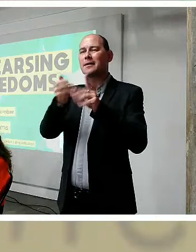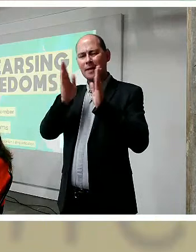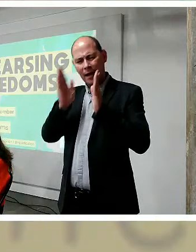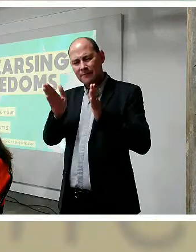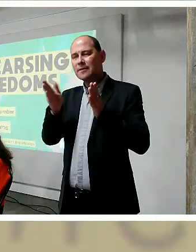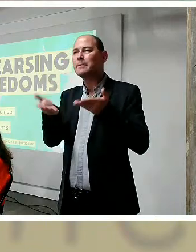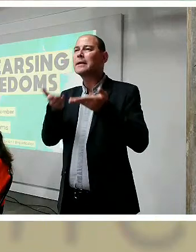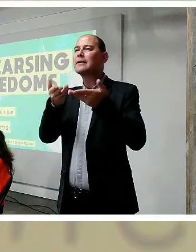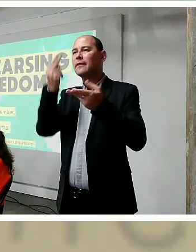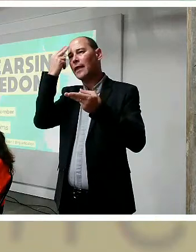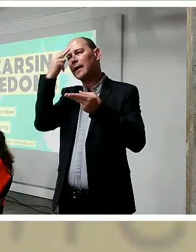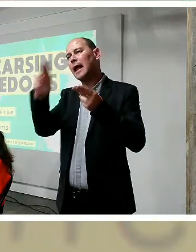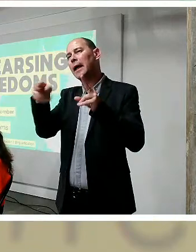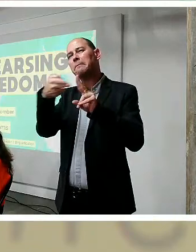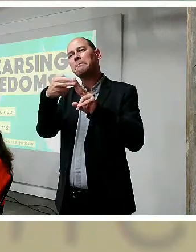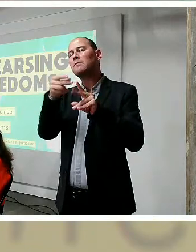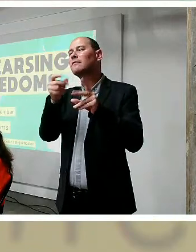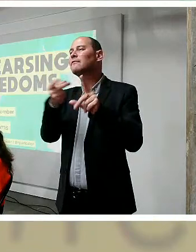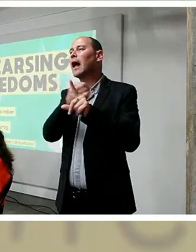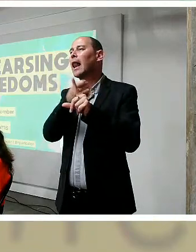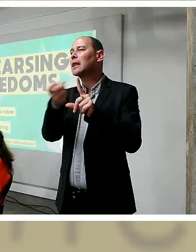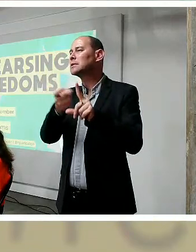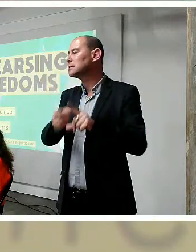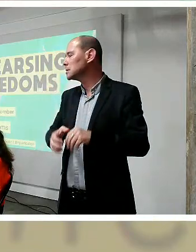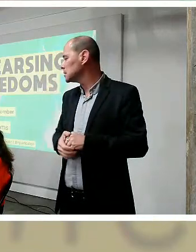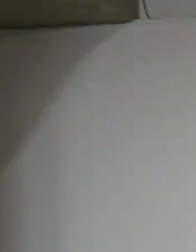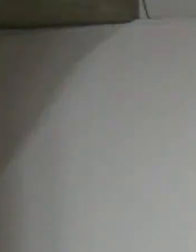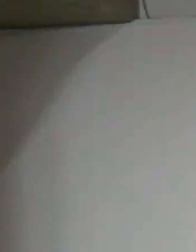Maybe that's all I'll say to that question.